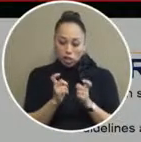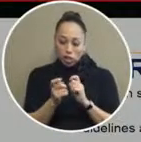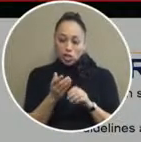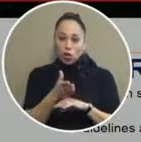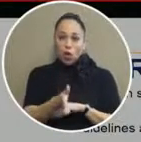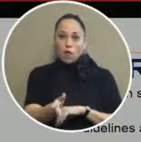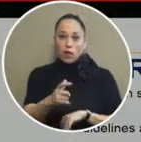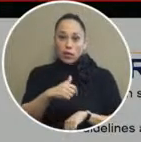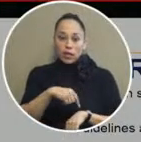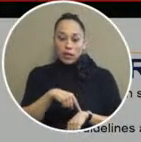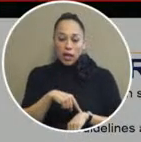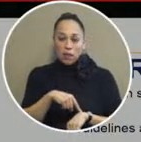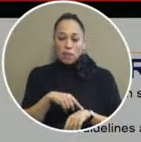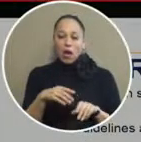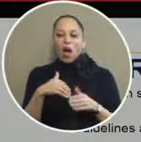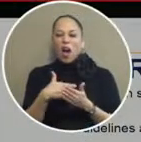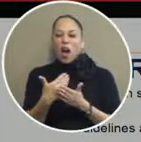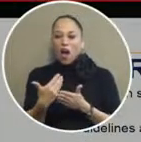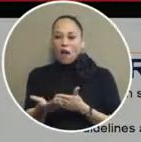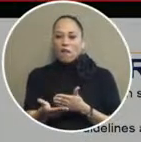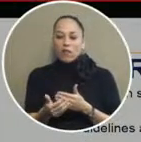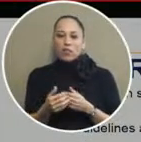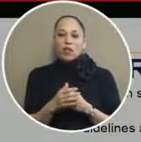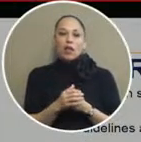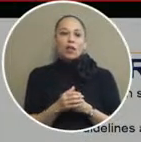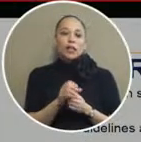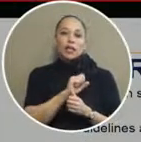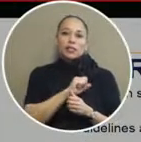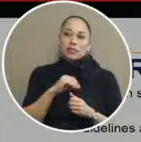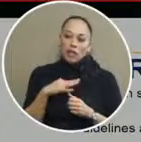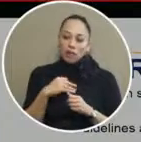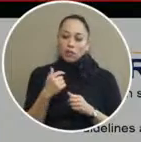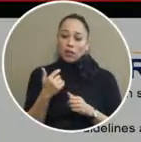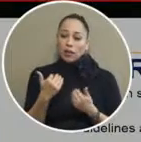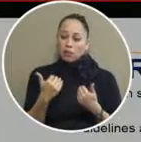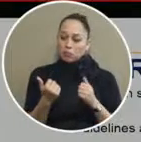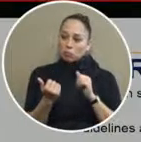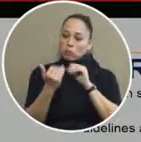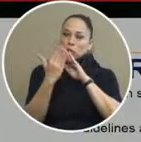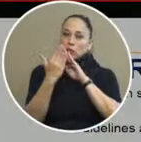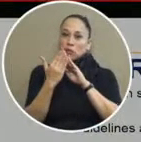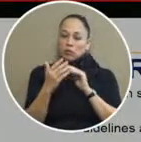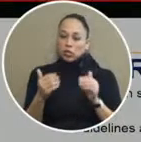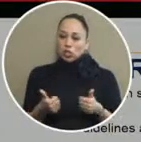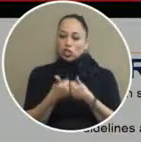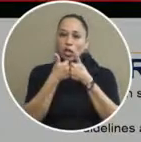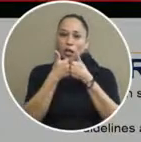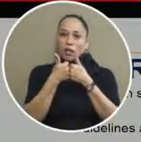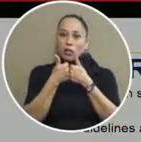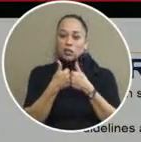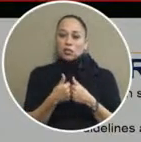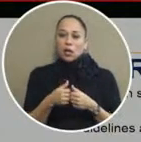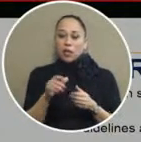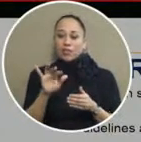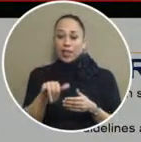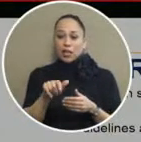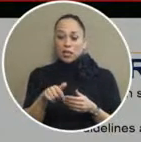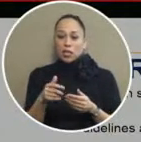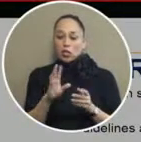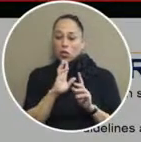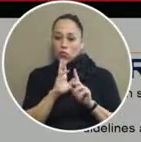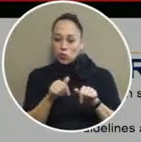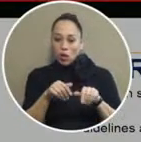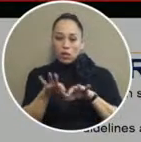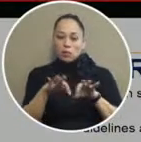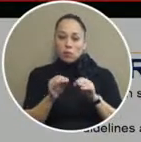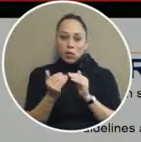time, oftentimes public staff has been challenged as to the way that they need to be responsive to the community,